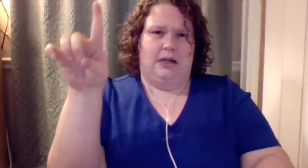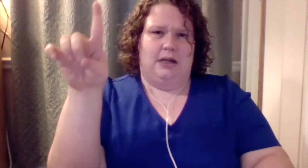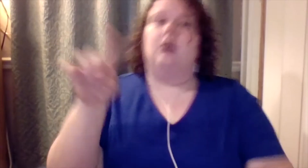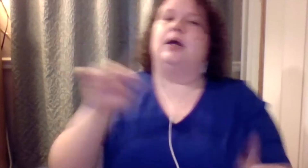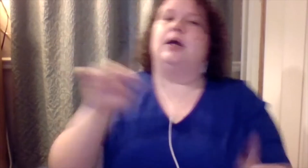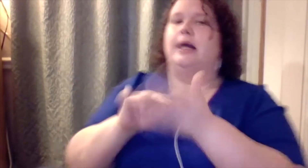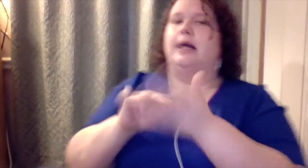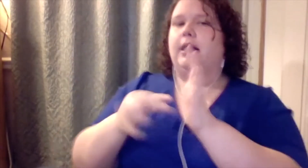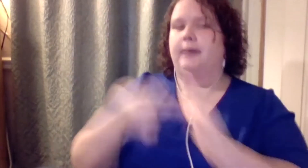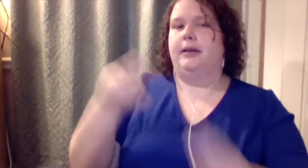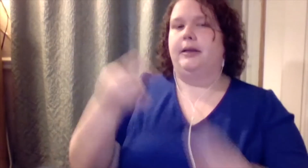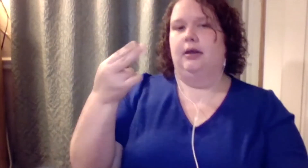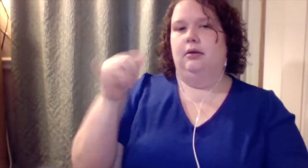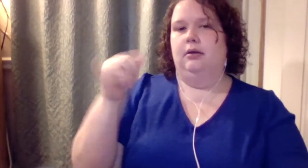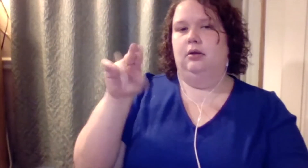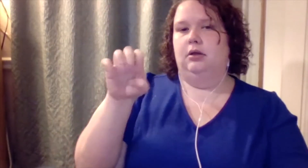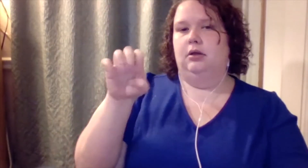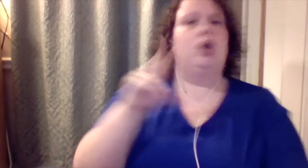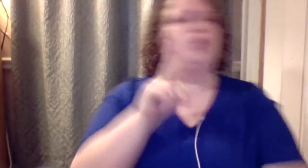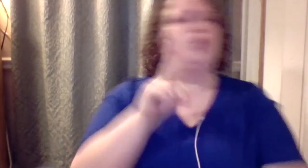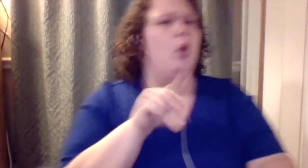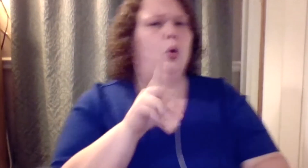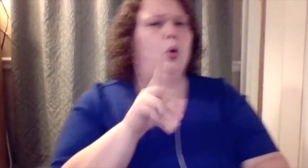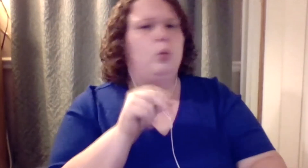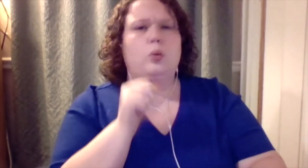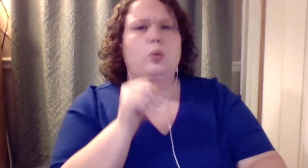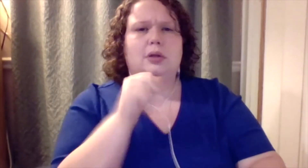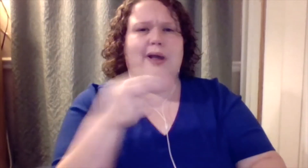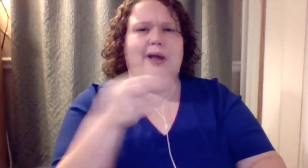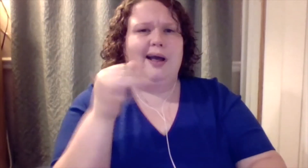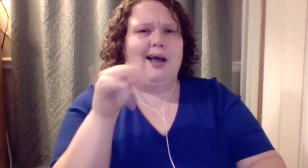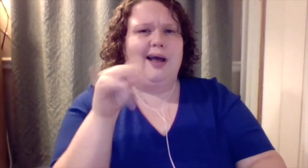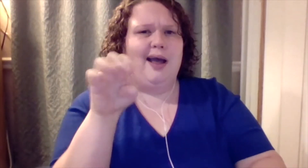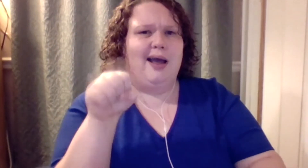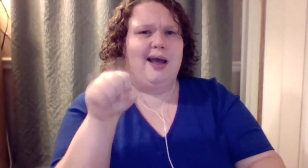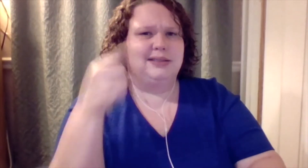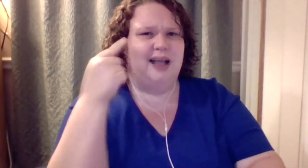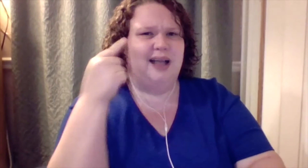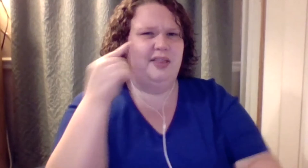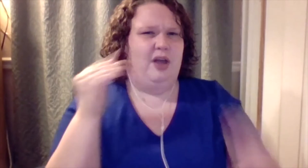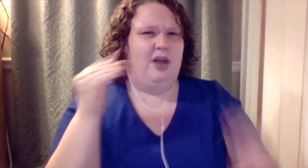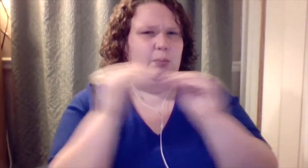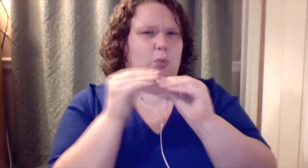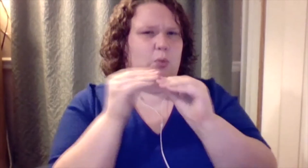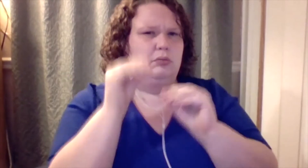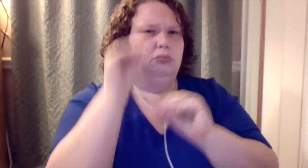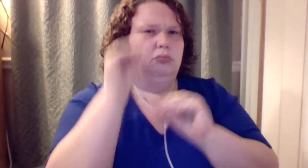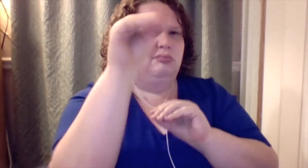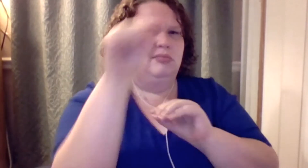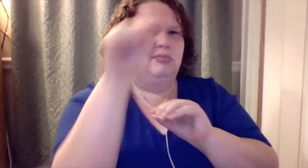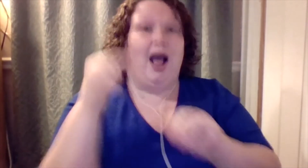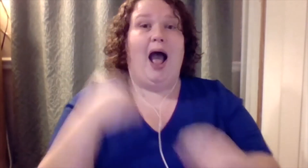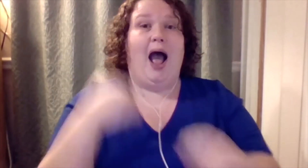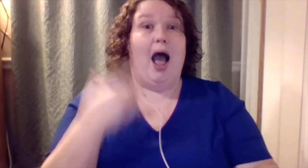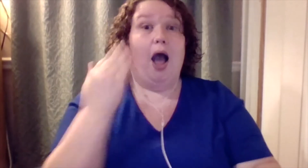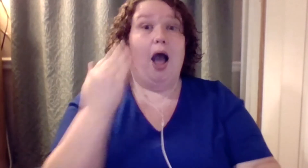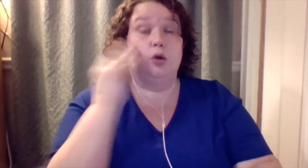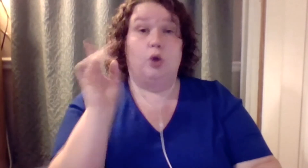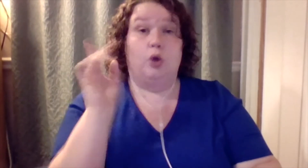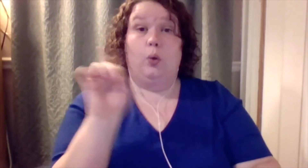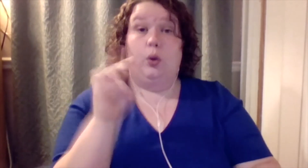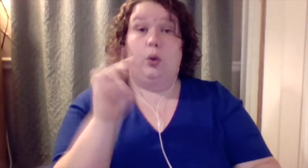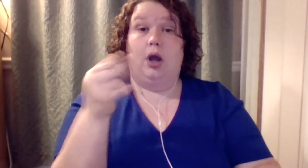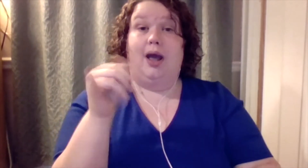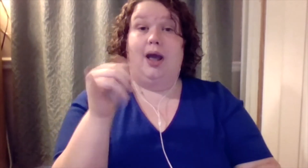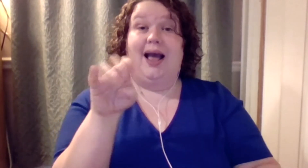Hines. No, not Hines. I was thinking there was one further over there. I know where Hines is. I was on the Y board for a long